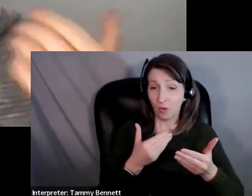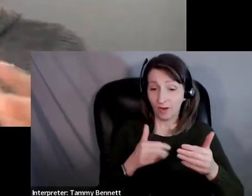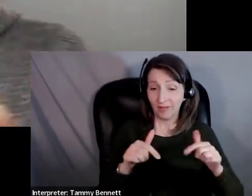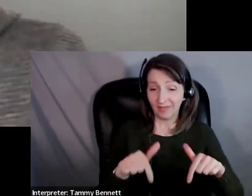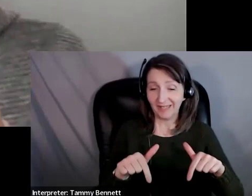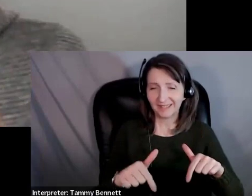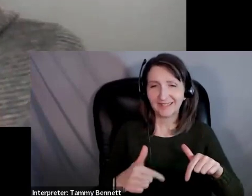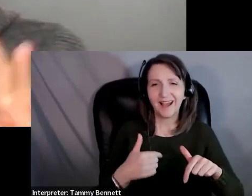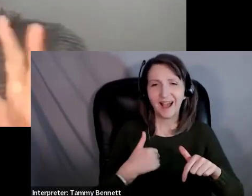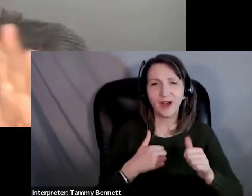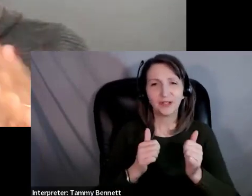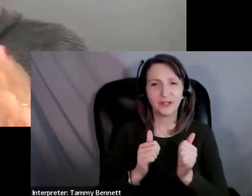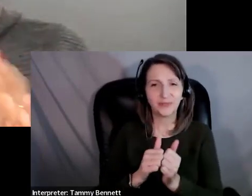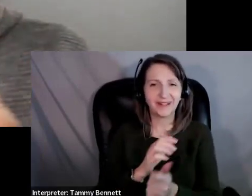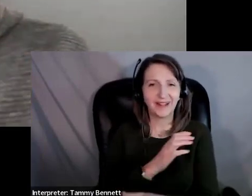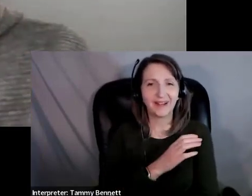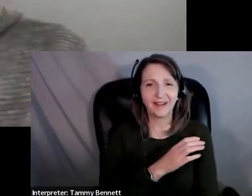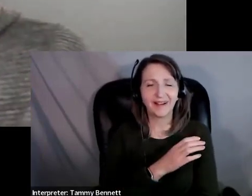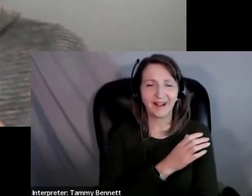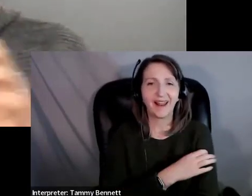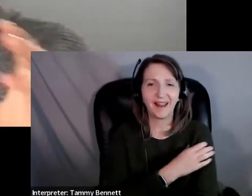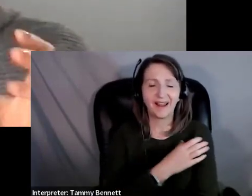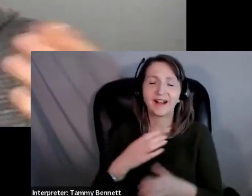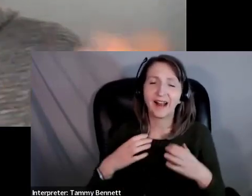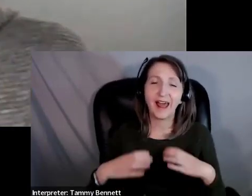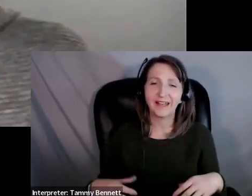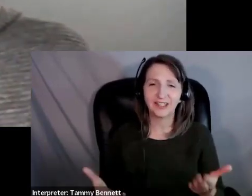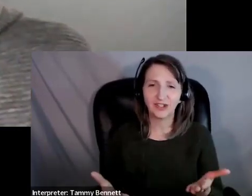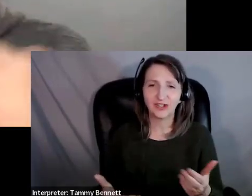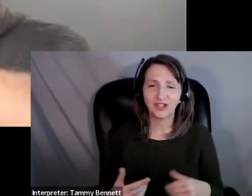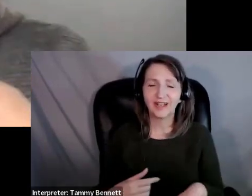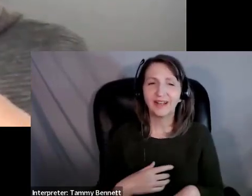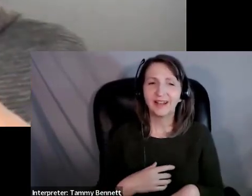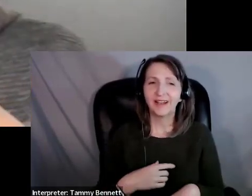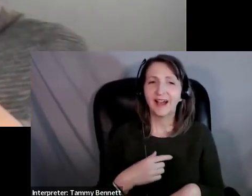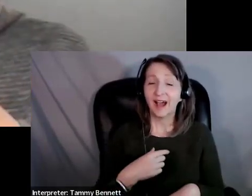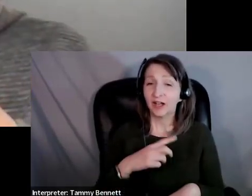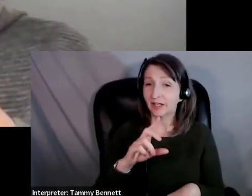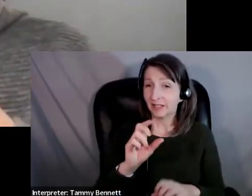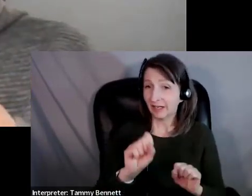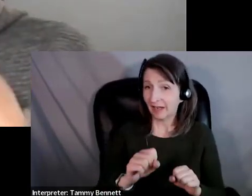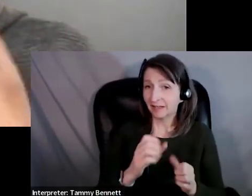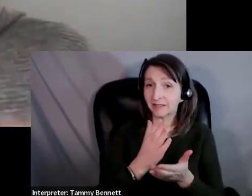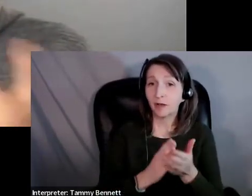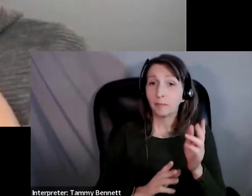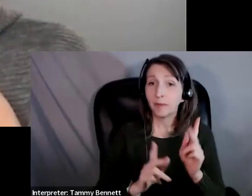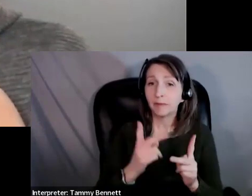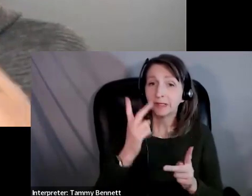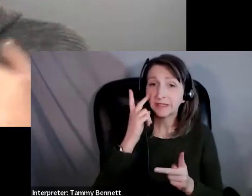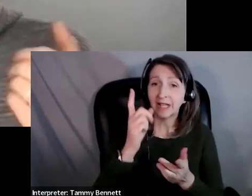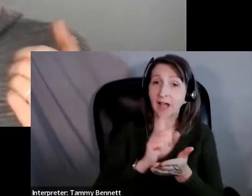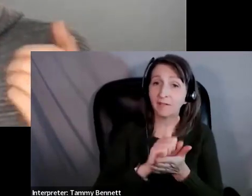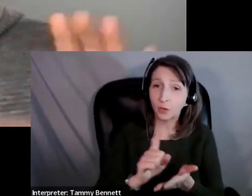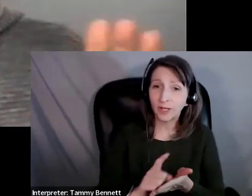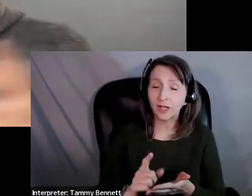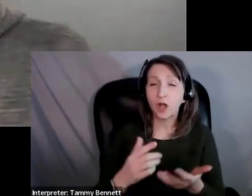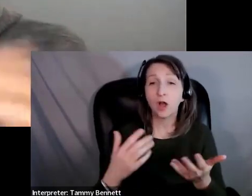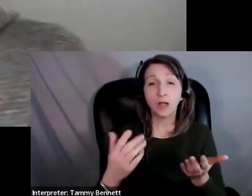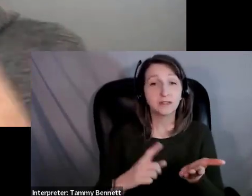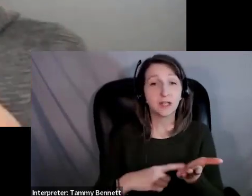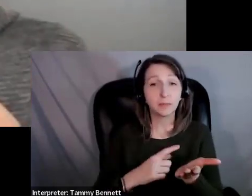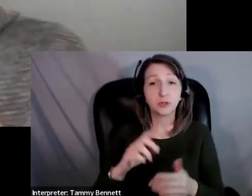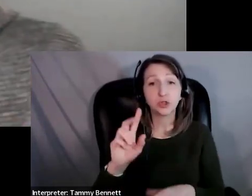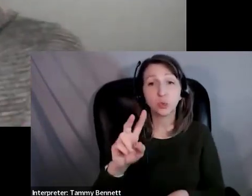it's really great working in the home and working with families. I do things on, um, a weekly, I see some families multiple times a week, or just some